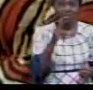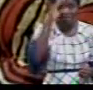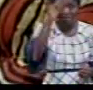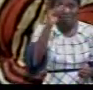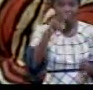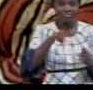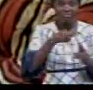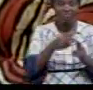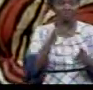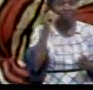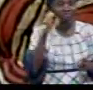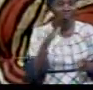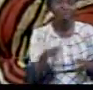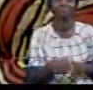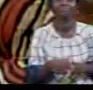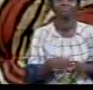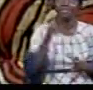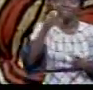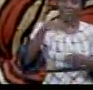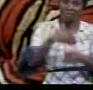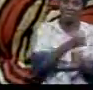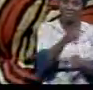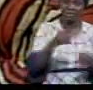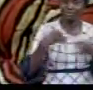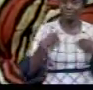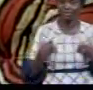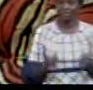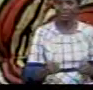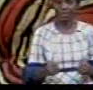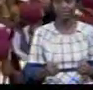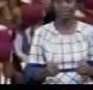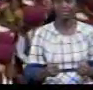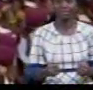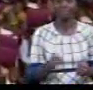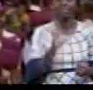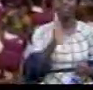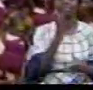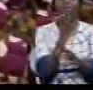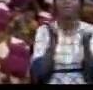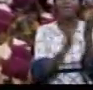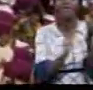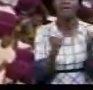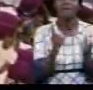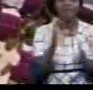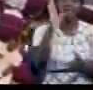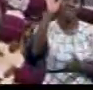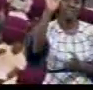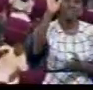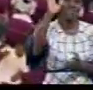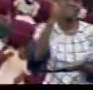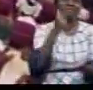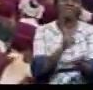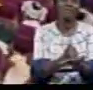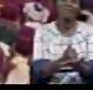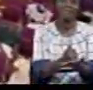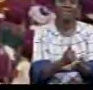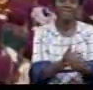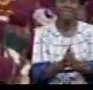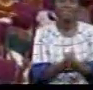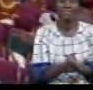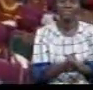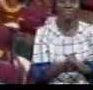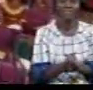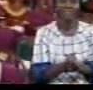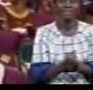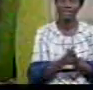you strong. I can see your hands. Woman of faith, amen.